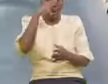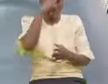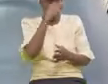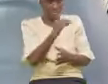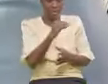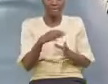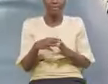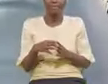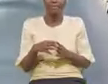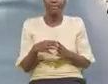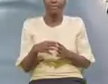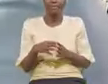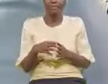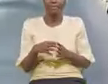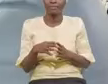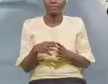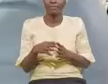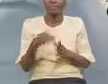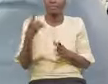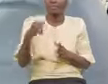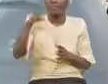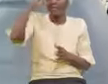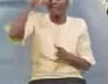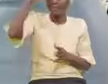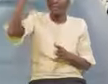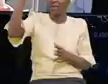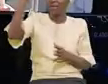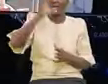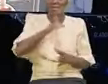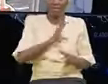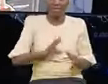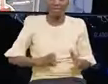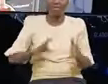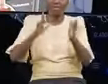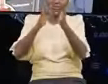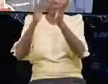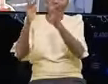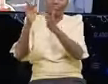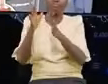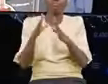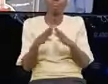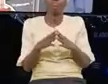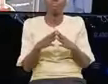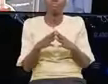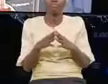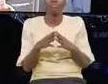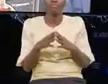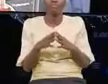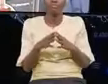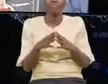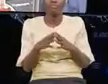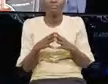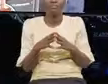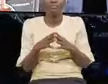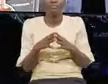Avulela deka, mau deka. Sile mau kule ama odoma. Ama ima sinye Kristo Yesu.